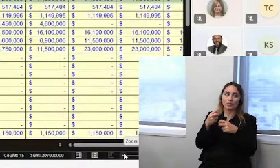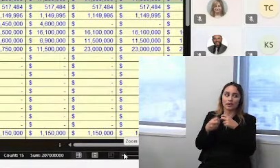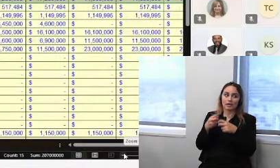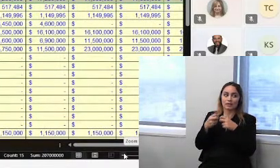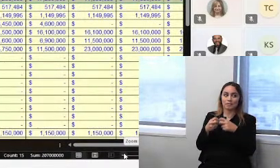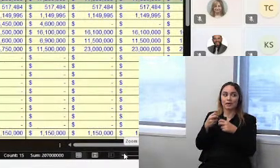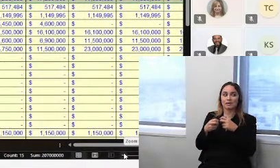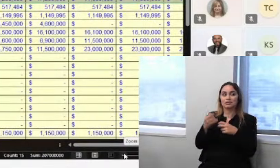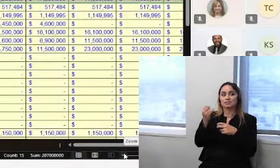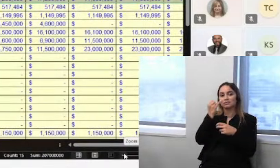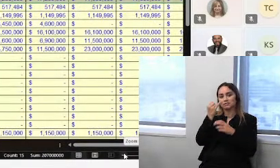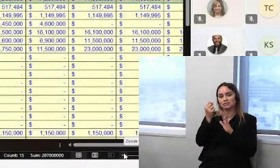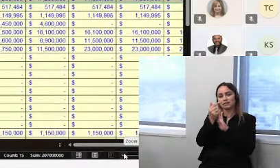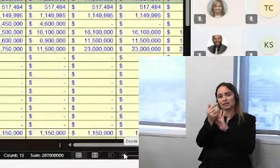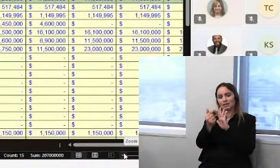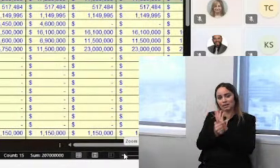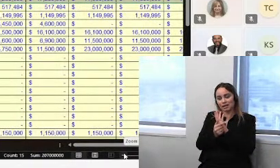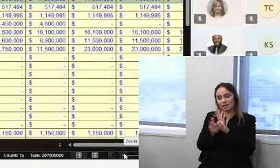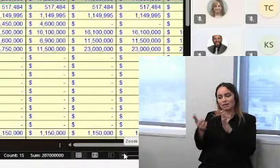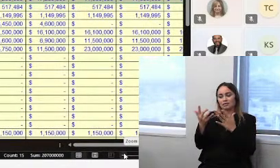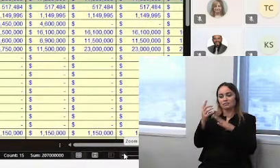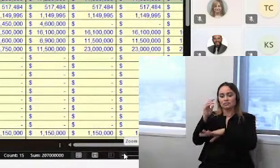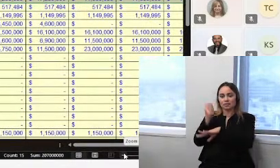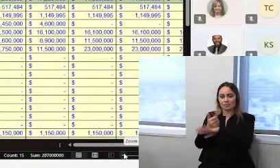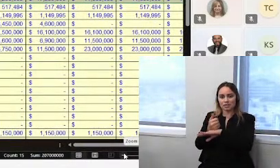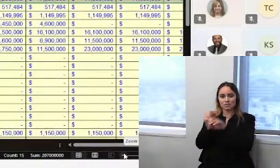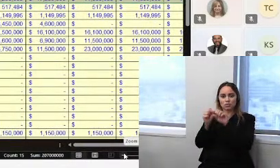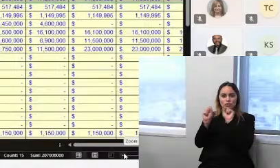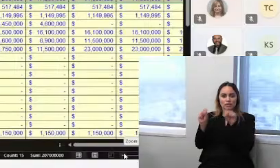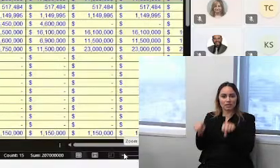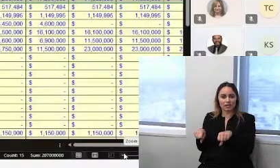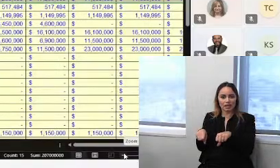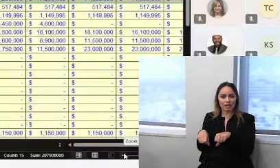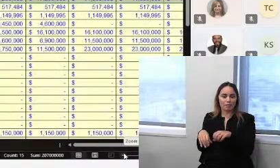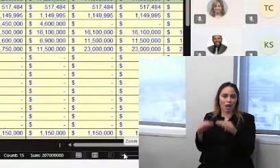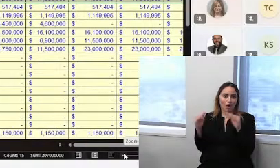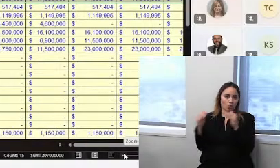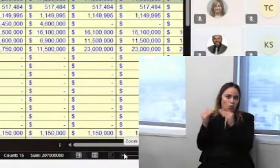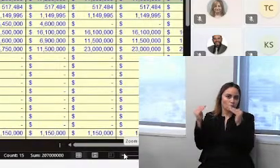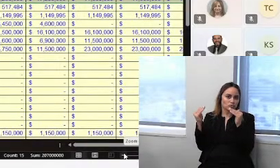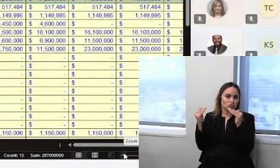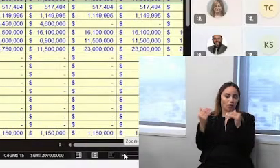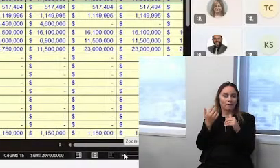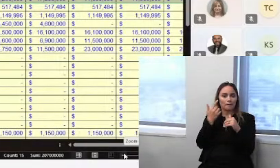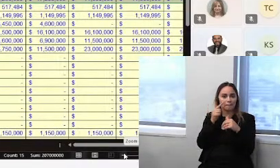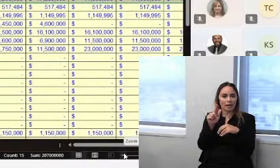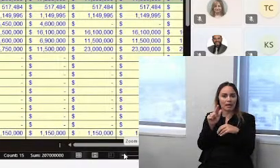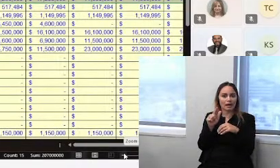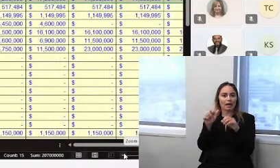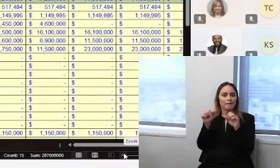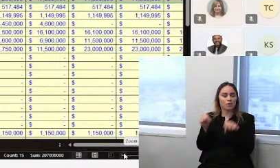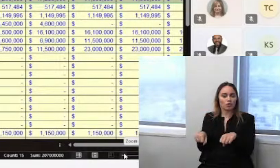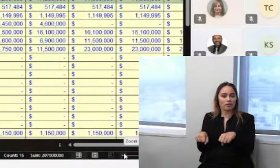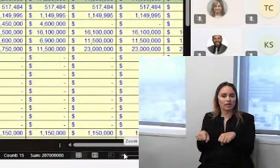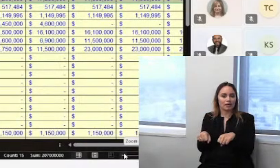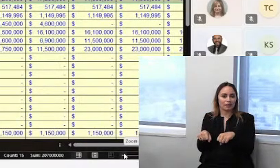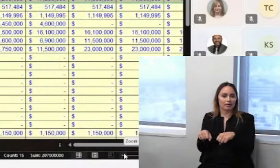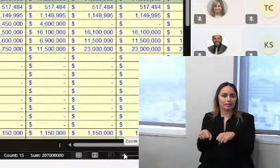law established a fair system for going after those solar